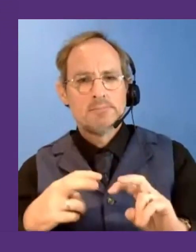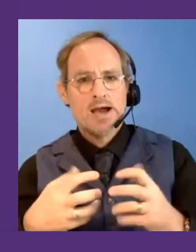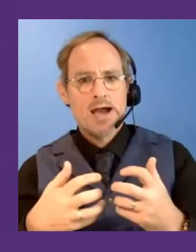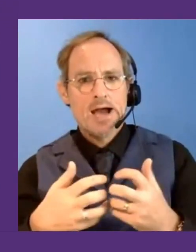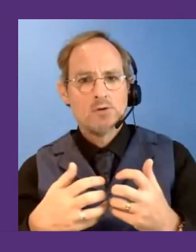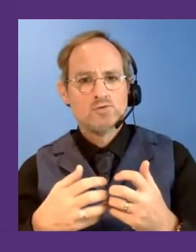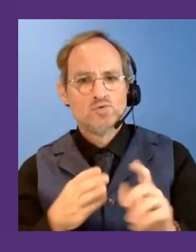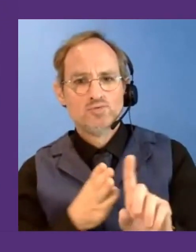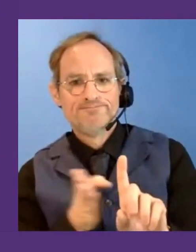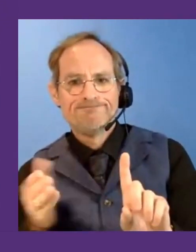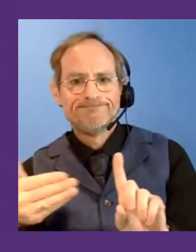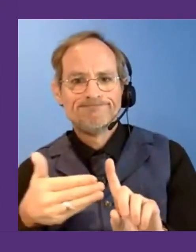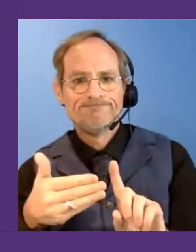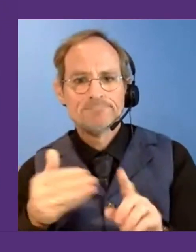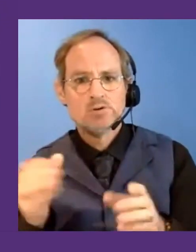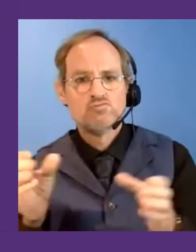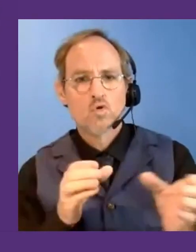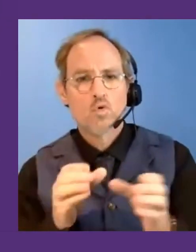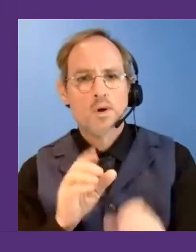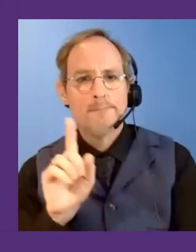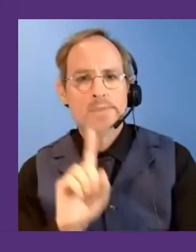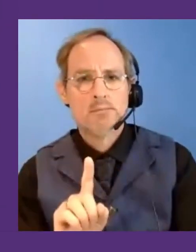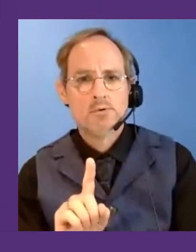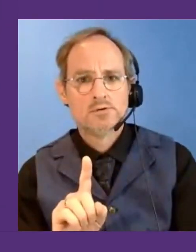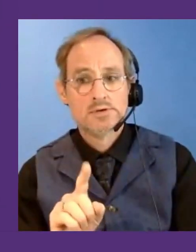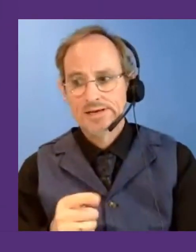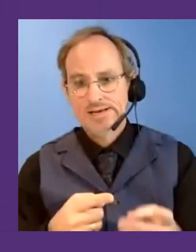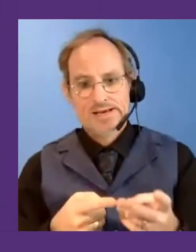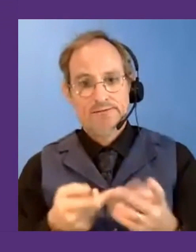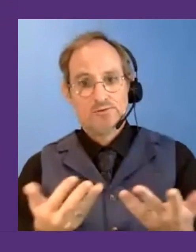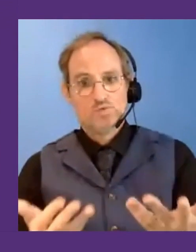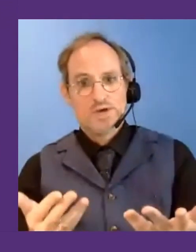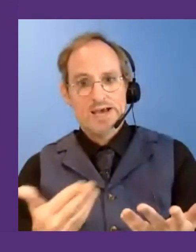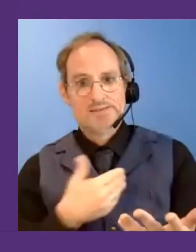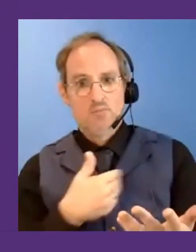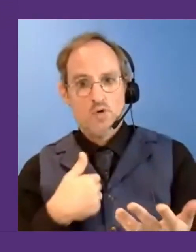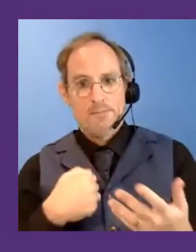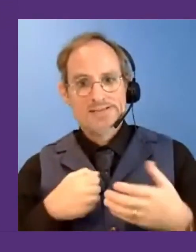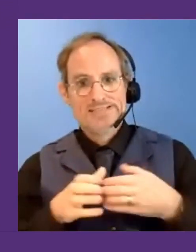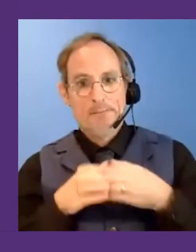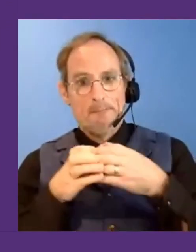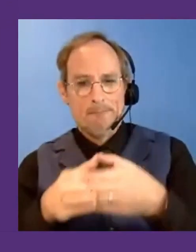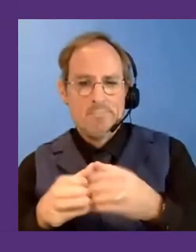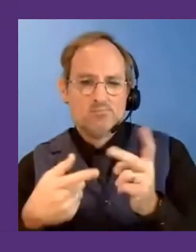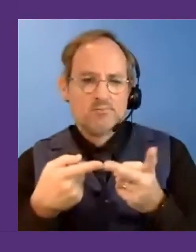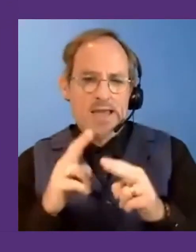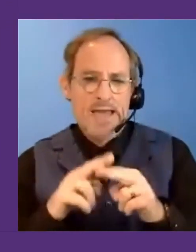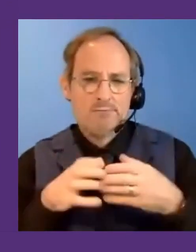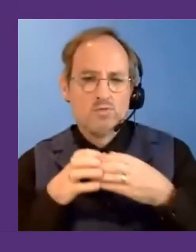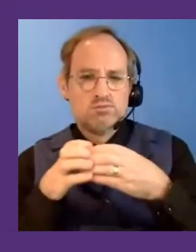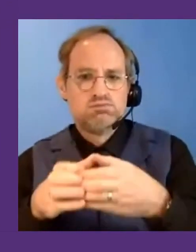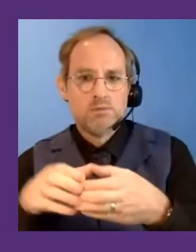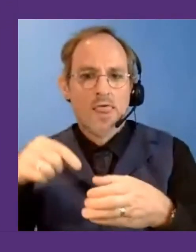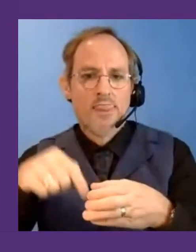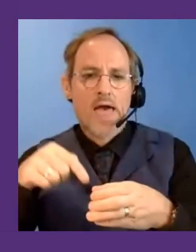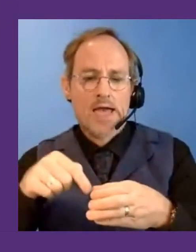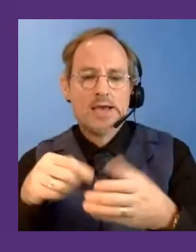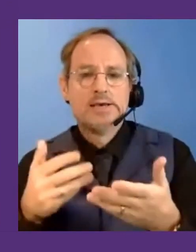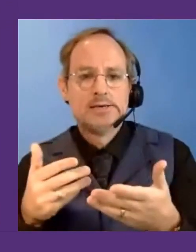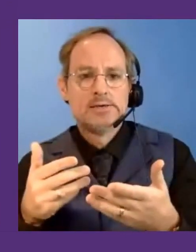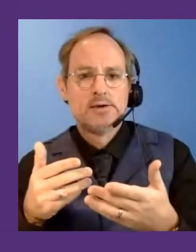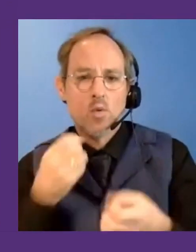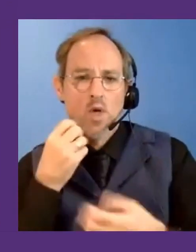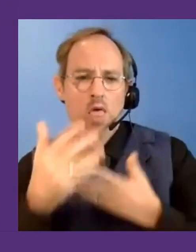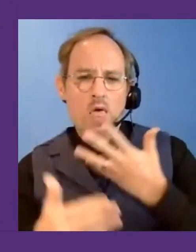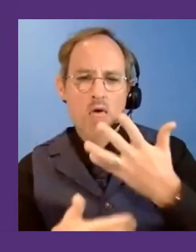people. And if you had my team in here today who really do all the great work behind this, they would highlight a few things